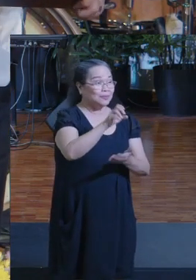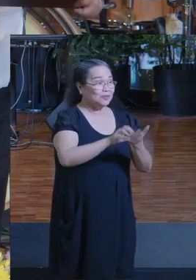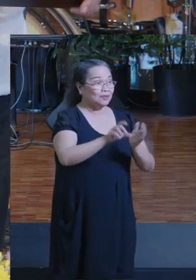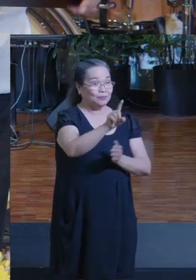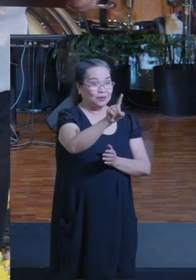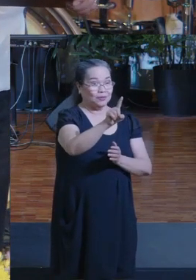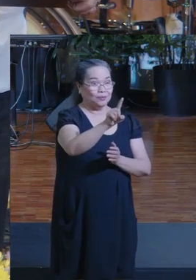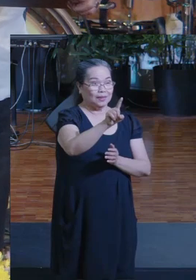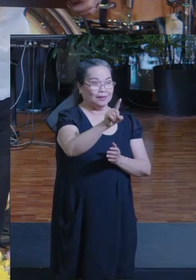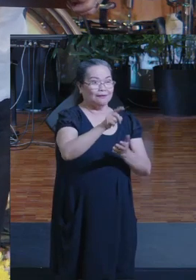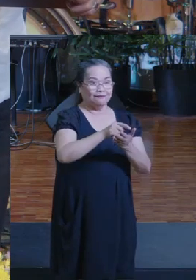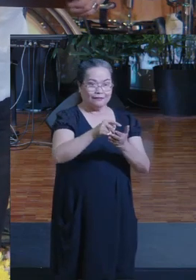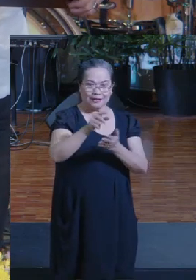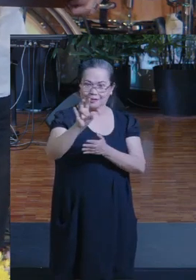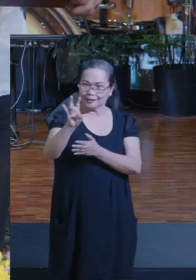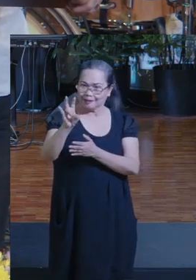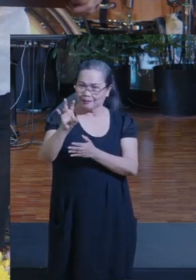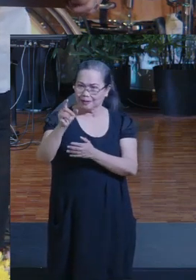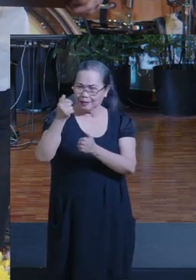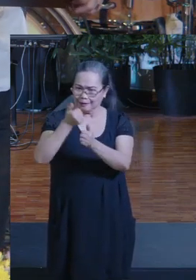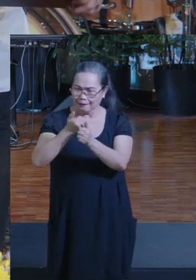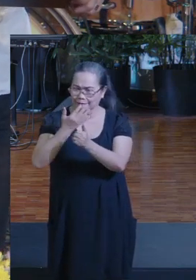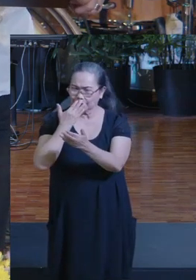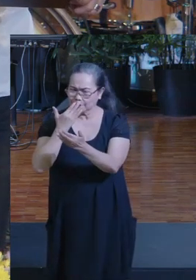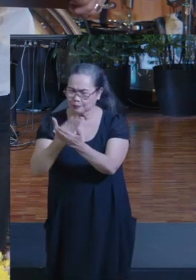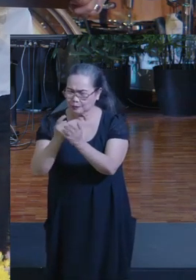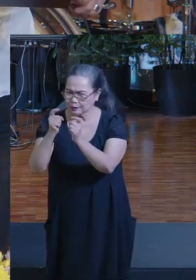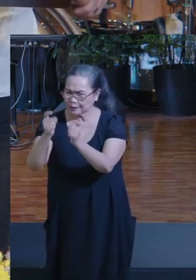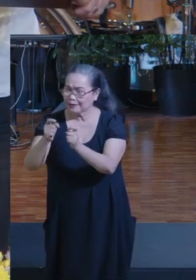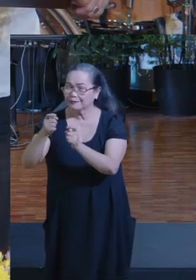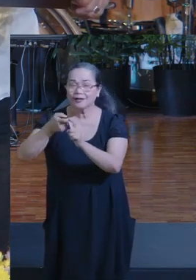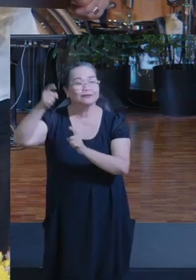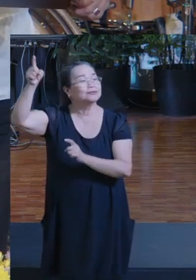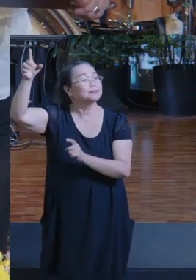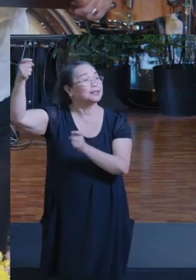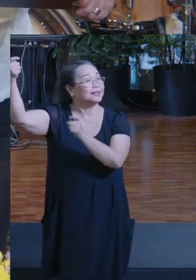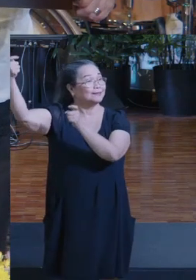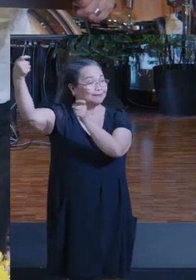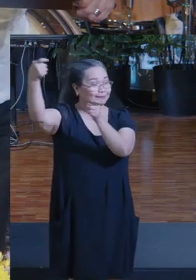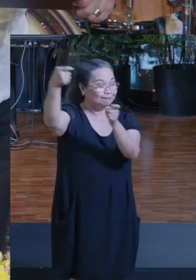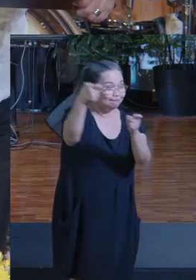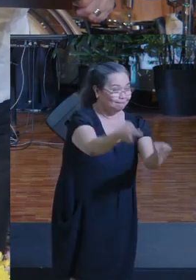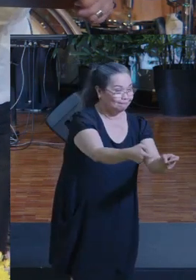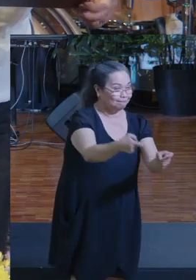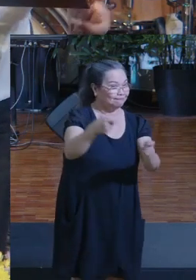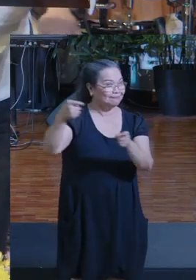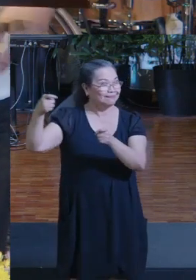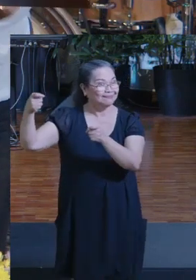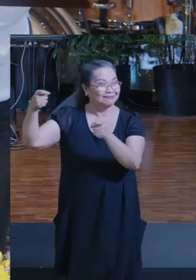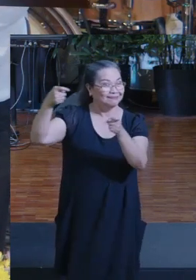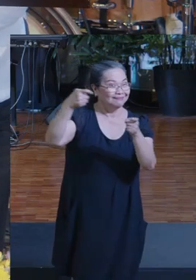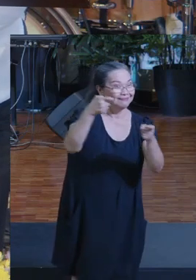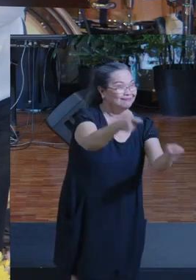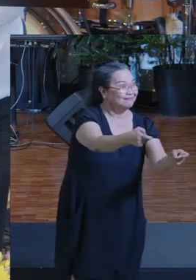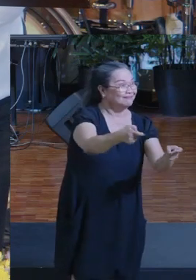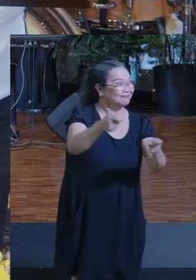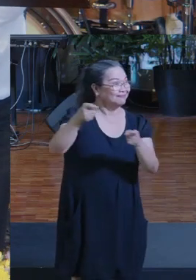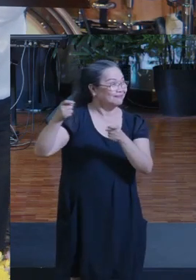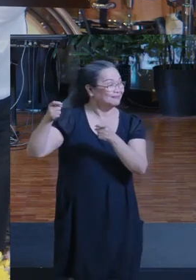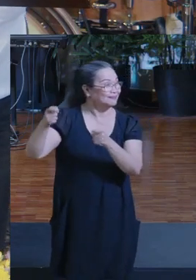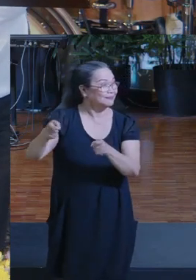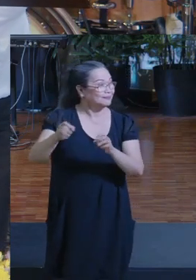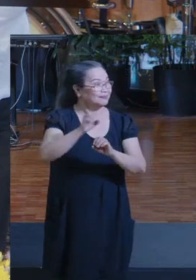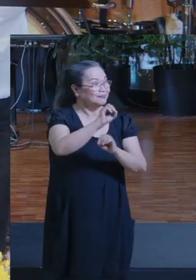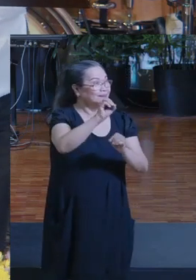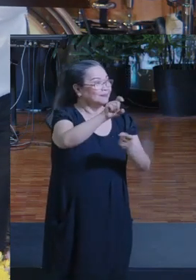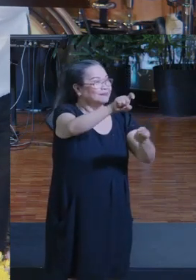17, every good and perfect gift is from above, coming down from the Father of lights, with whom there is